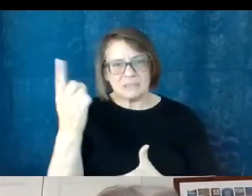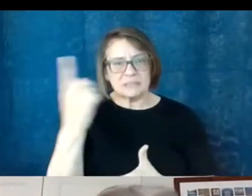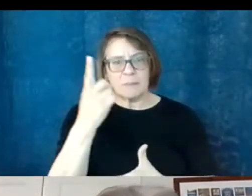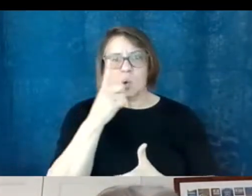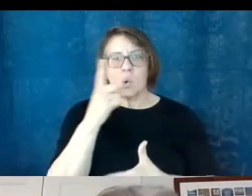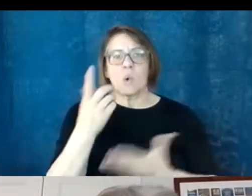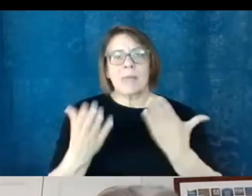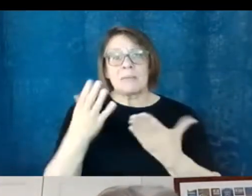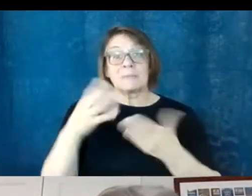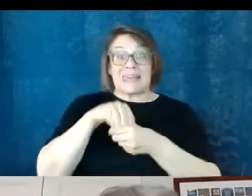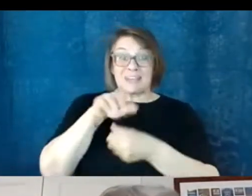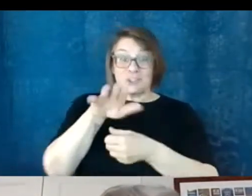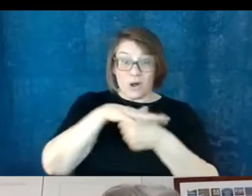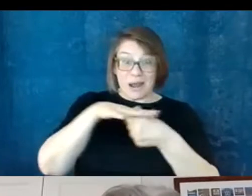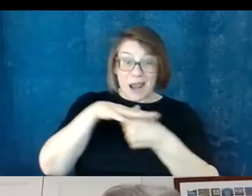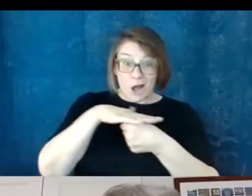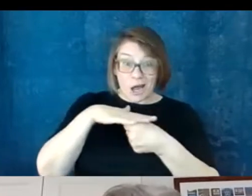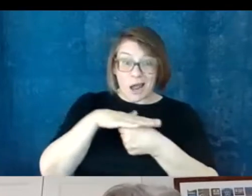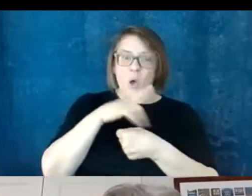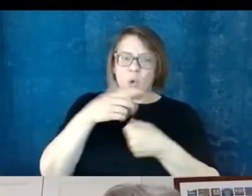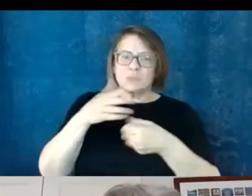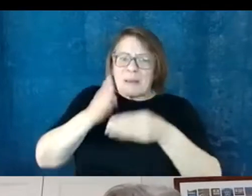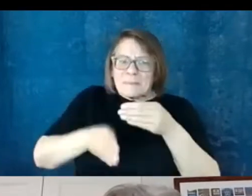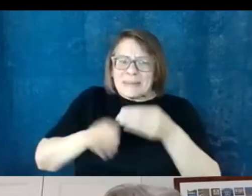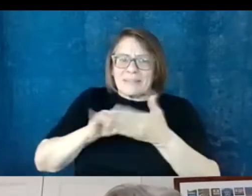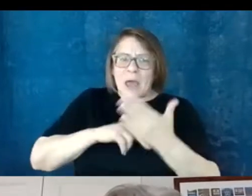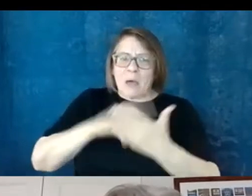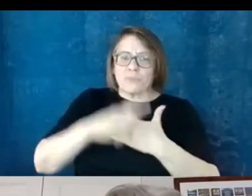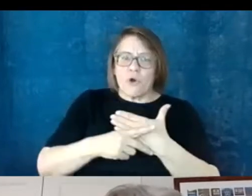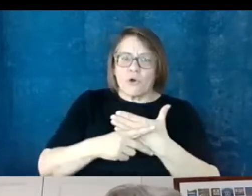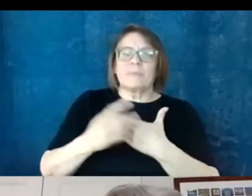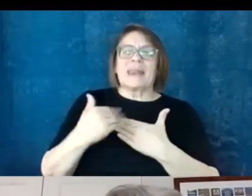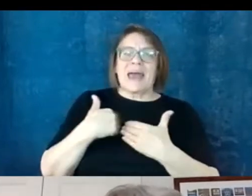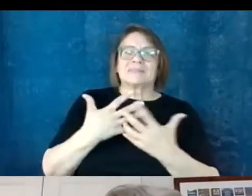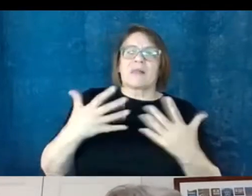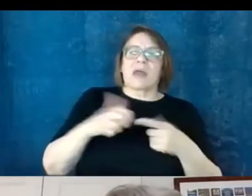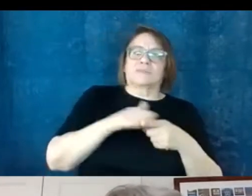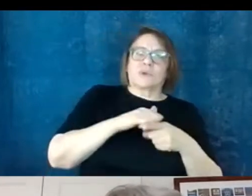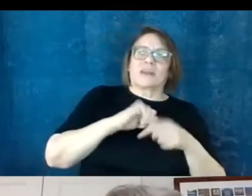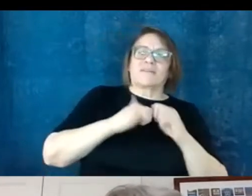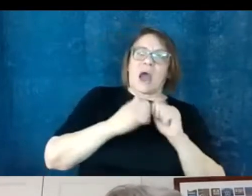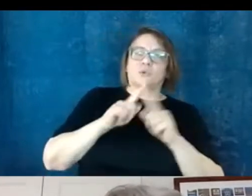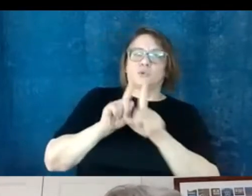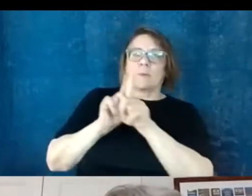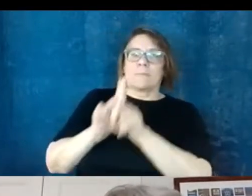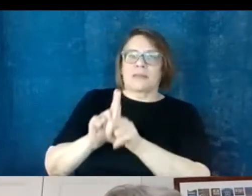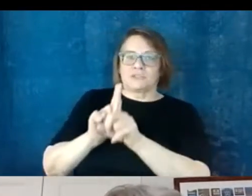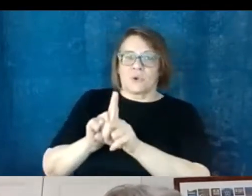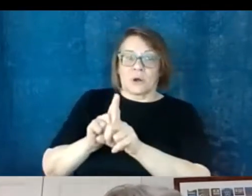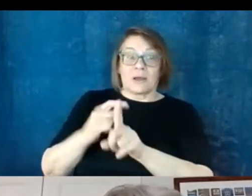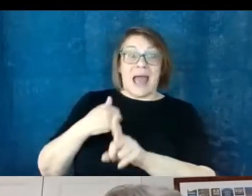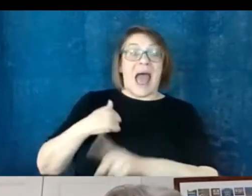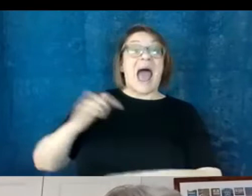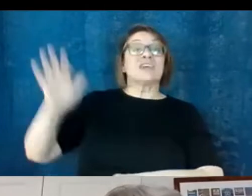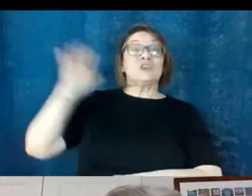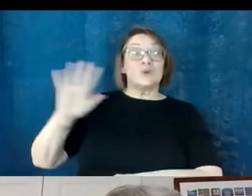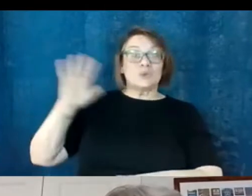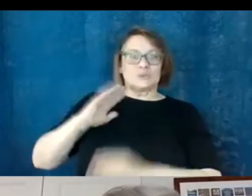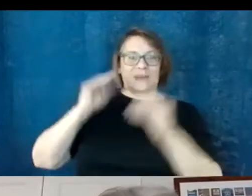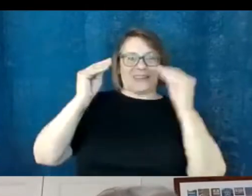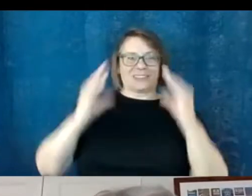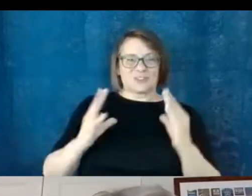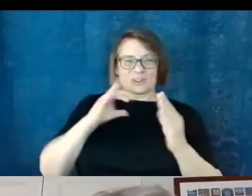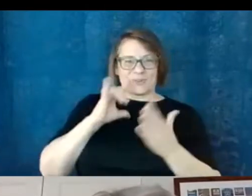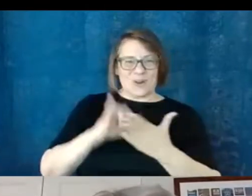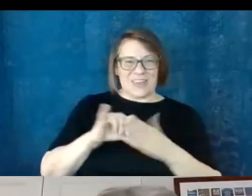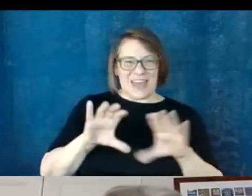be in your local area who has completed that program and who has a lot of training on how to mentor. I actually used to be the instructor for that program myself, so